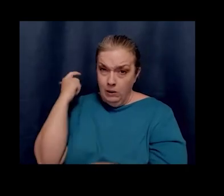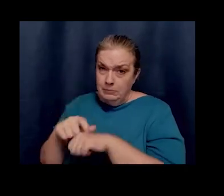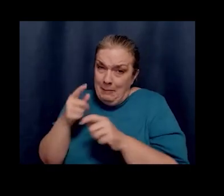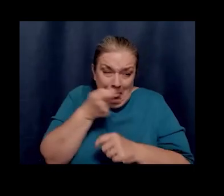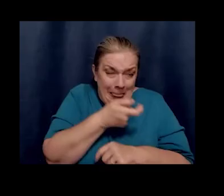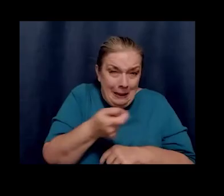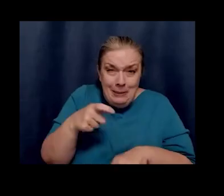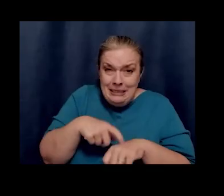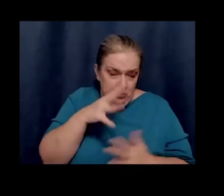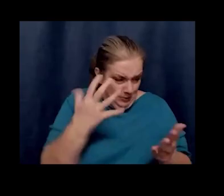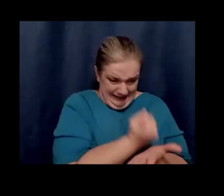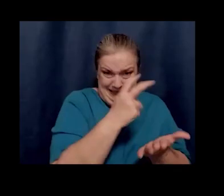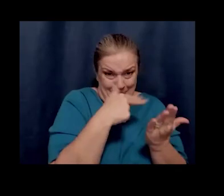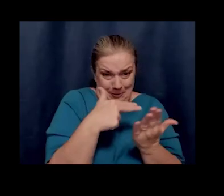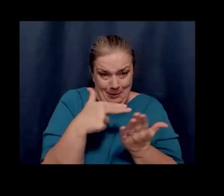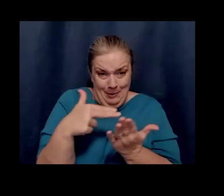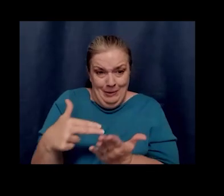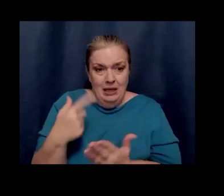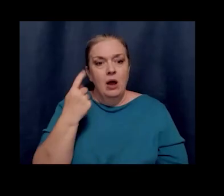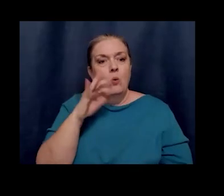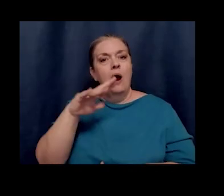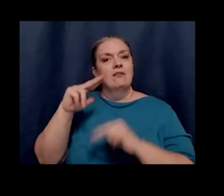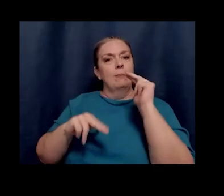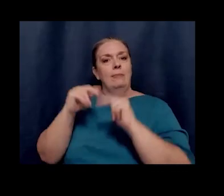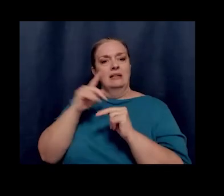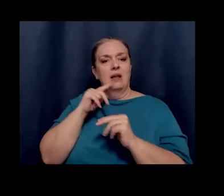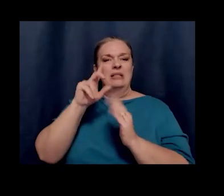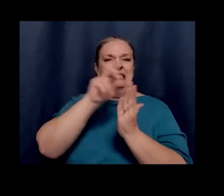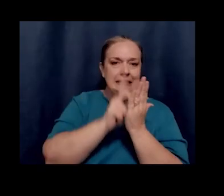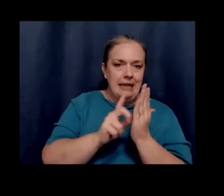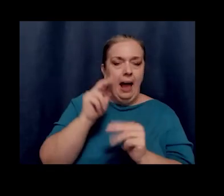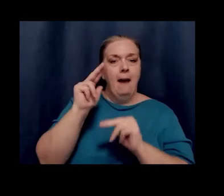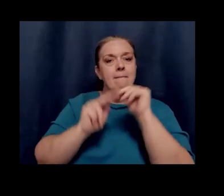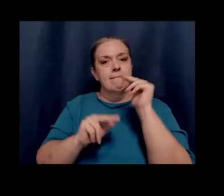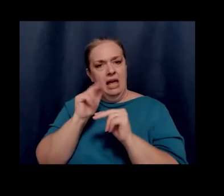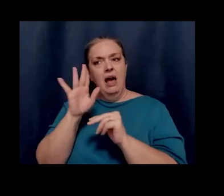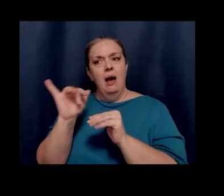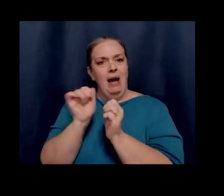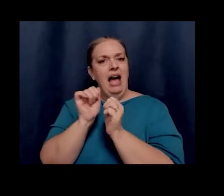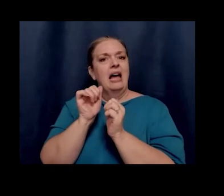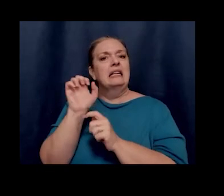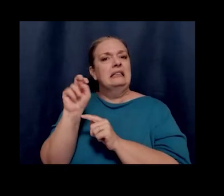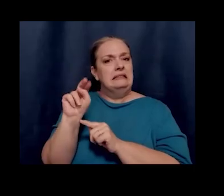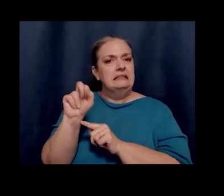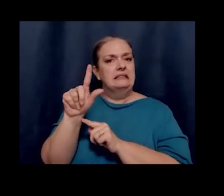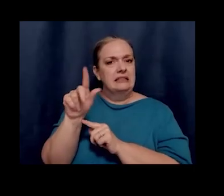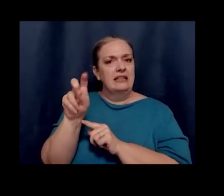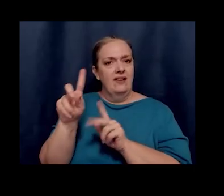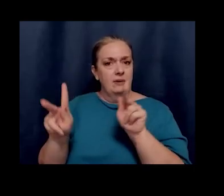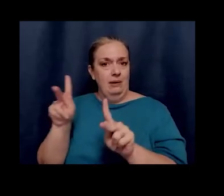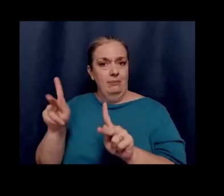site, designed, built, and used by enslaved people in an earlier generation than Hunter, who was